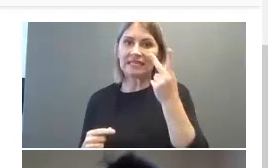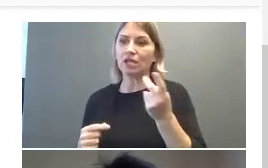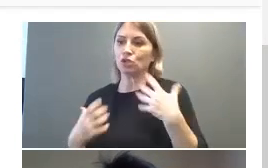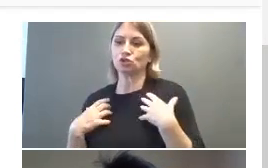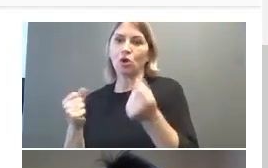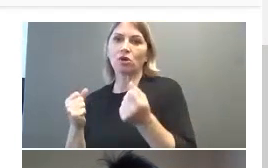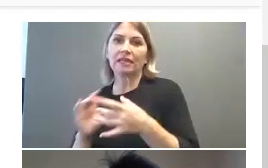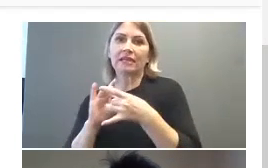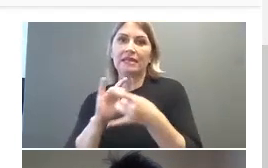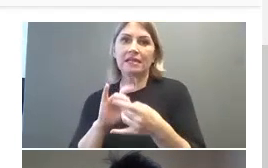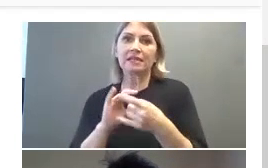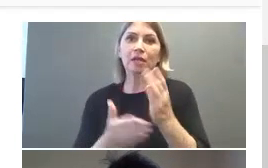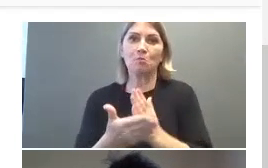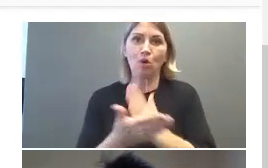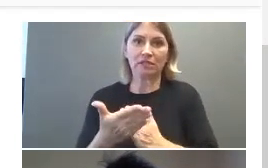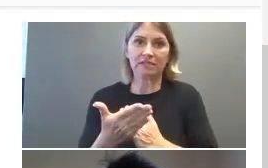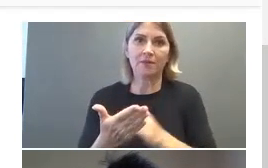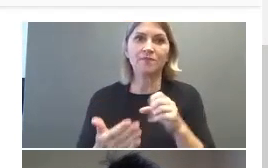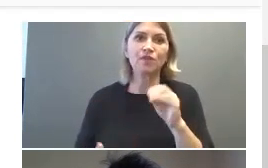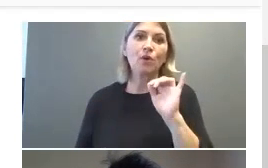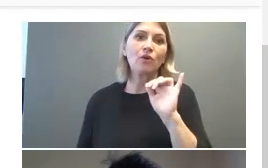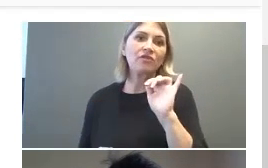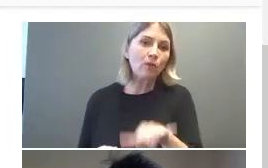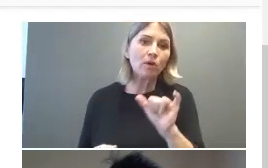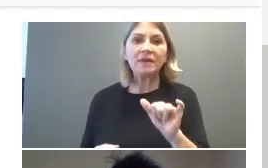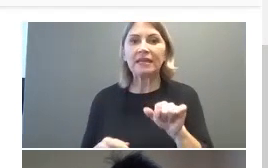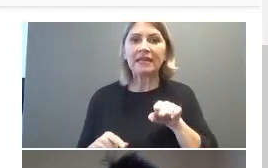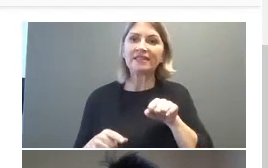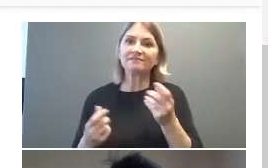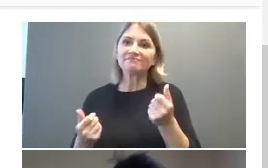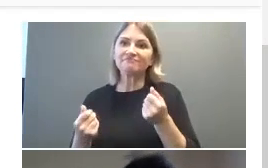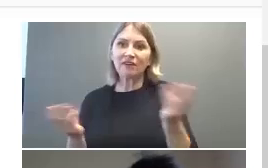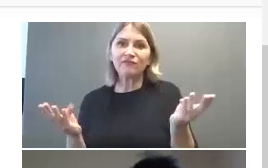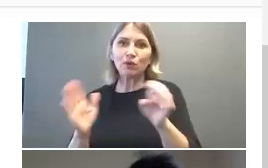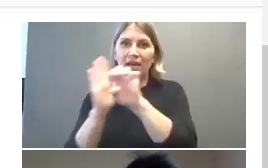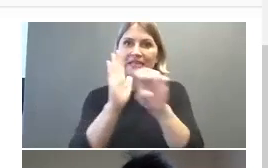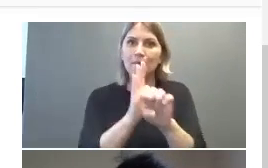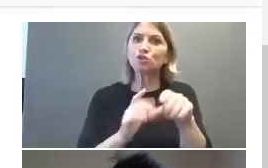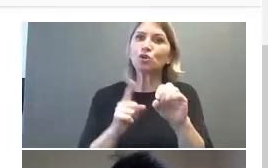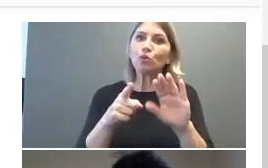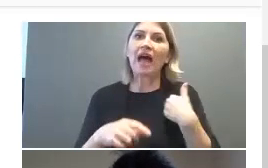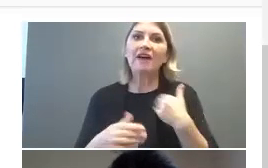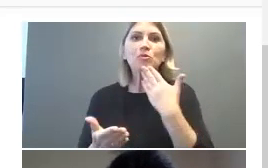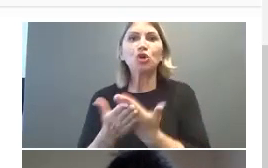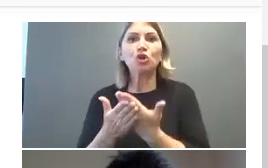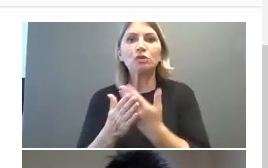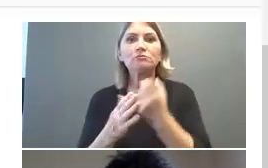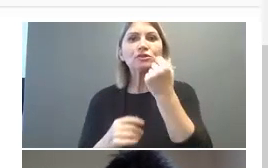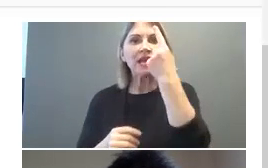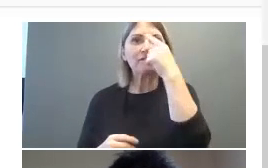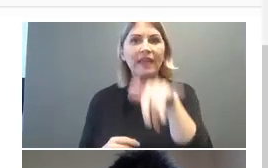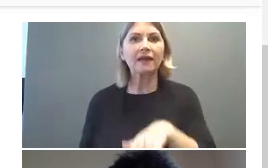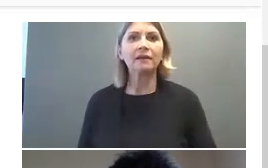basically this entire lecture will potentially be a dry run of both of these algorithms, so that you guys can have a better understanding of what's going on.